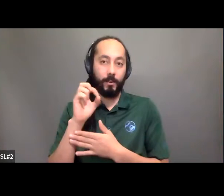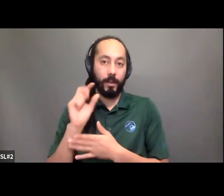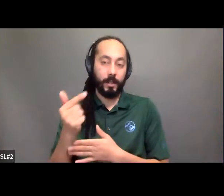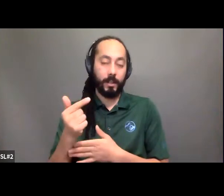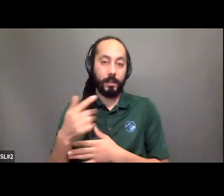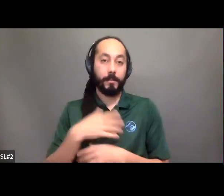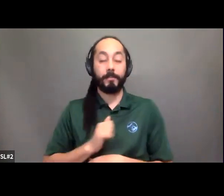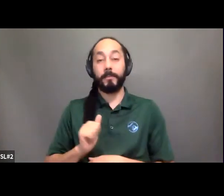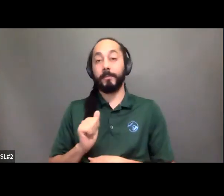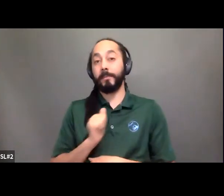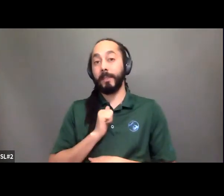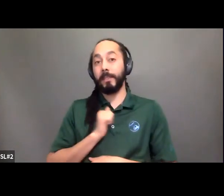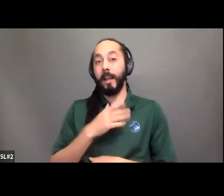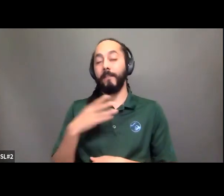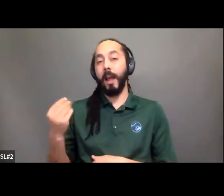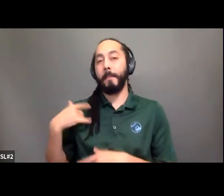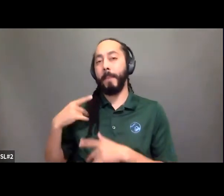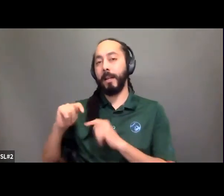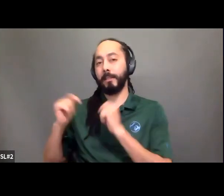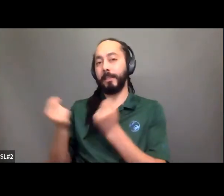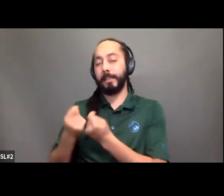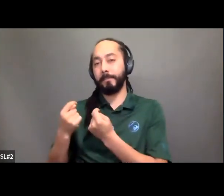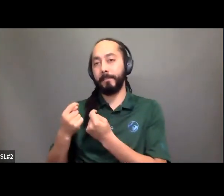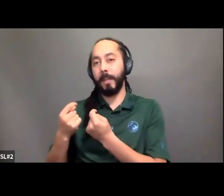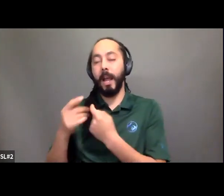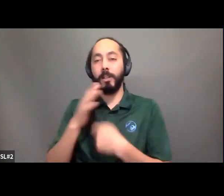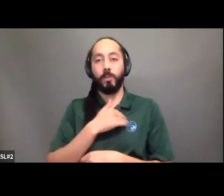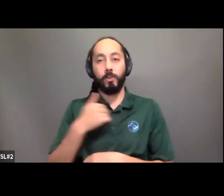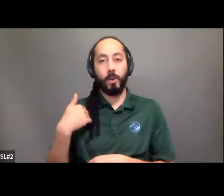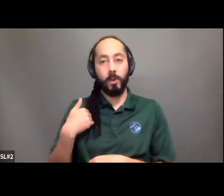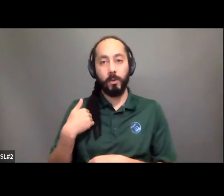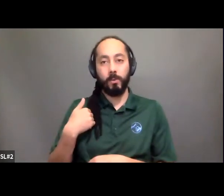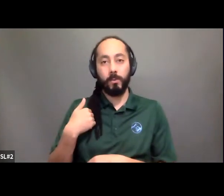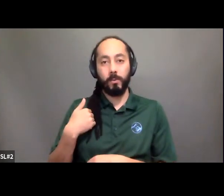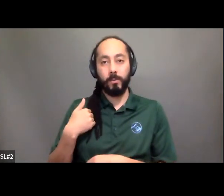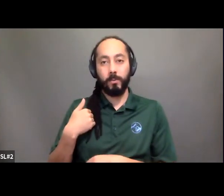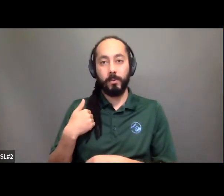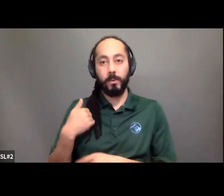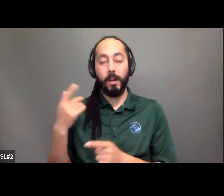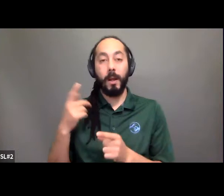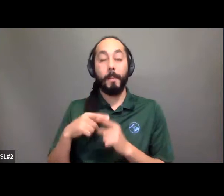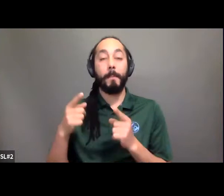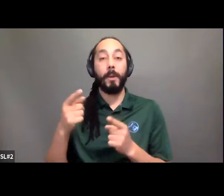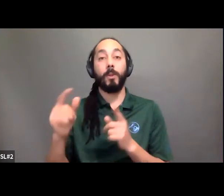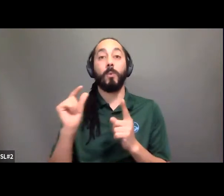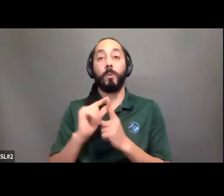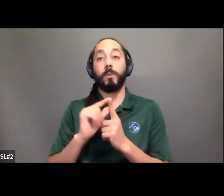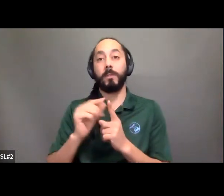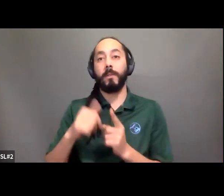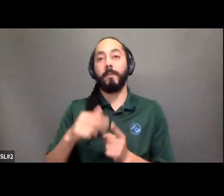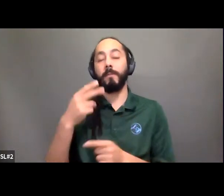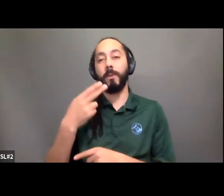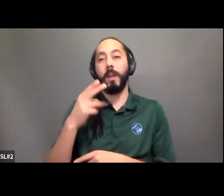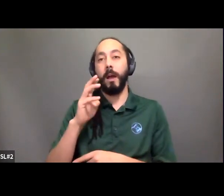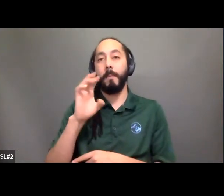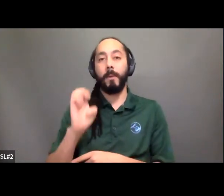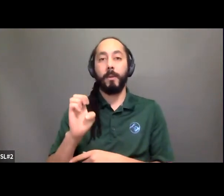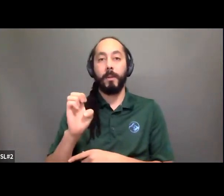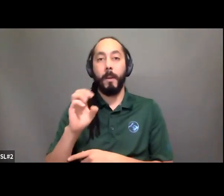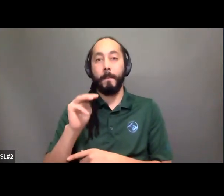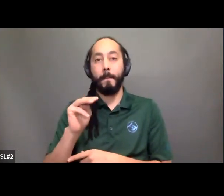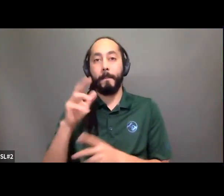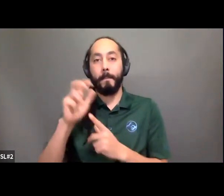Abolition Convergence. And the metaphor for that convergence was the humble mushroom, because of the reparative work of fungi